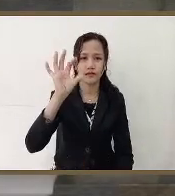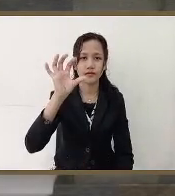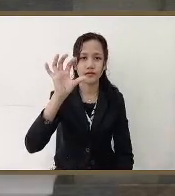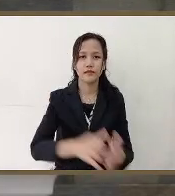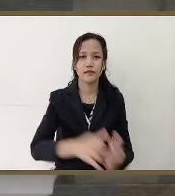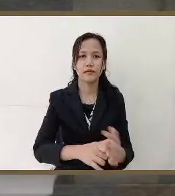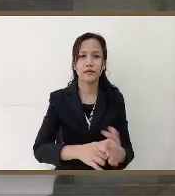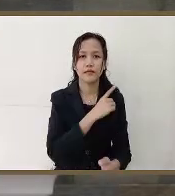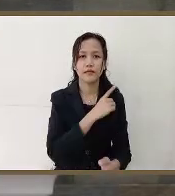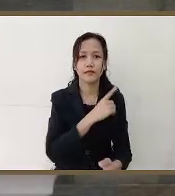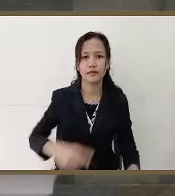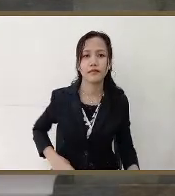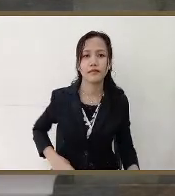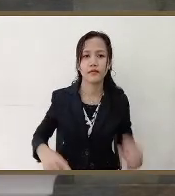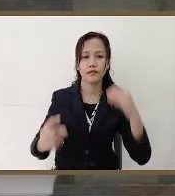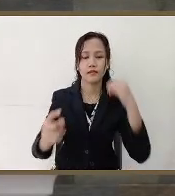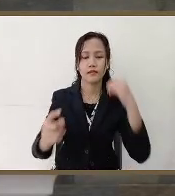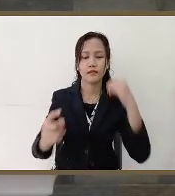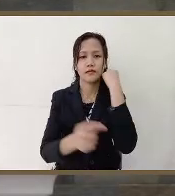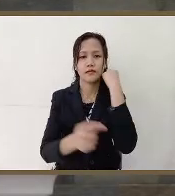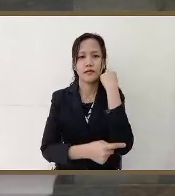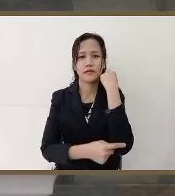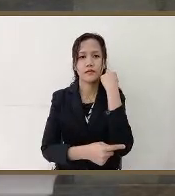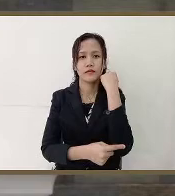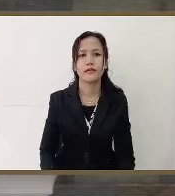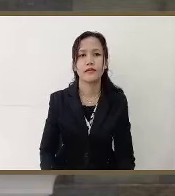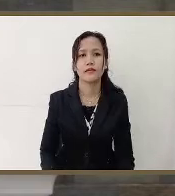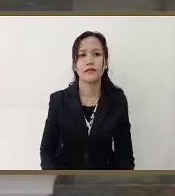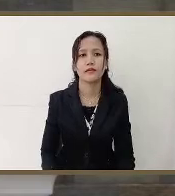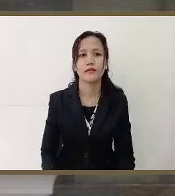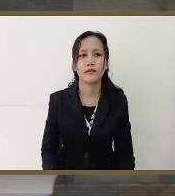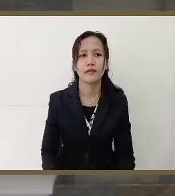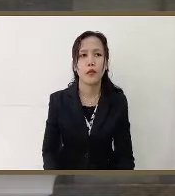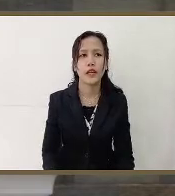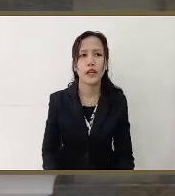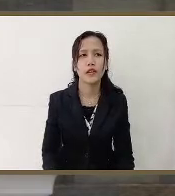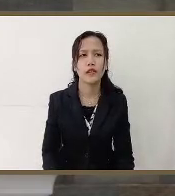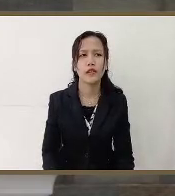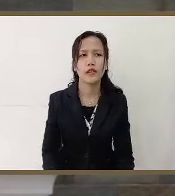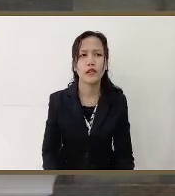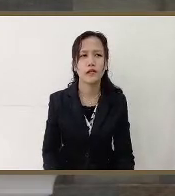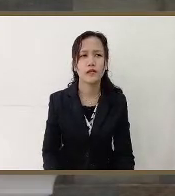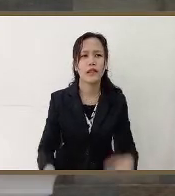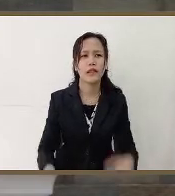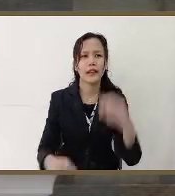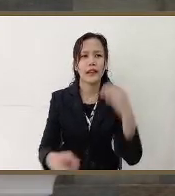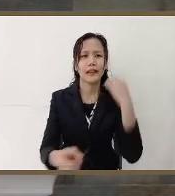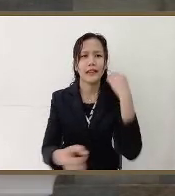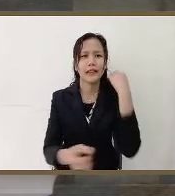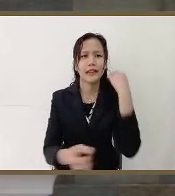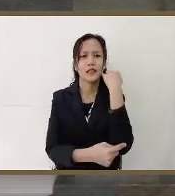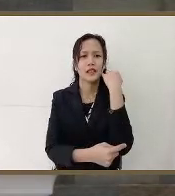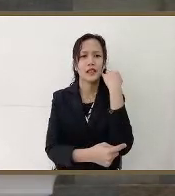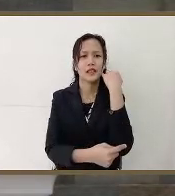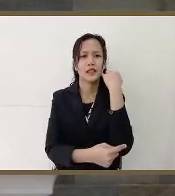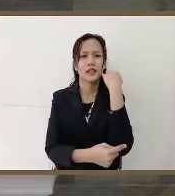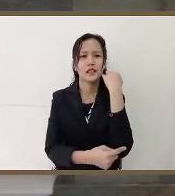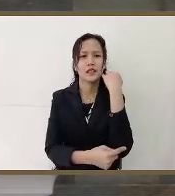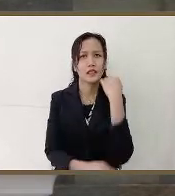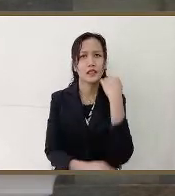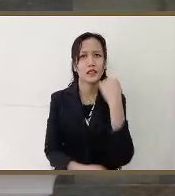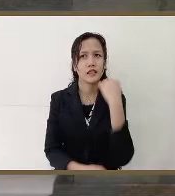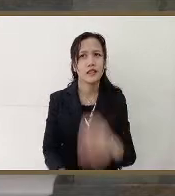tempted while at ease. Okay? David was tempted while at